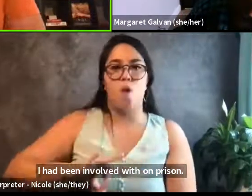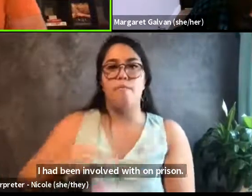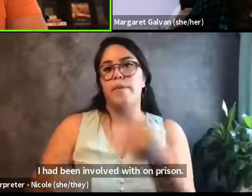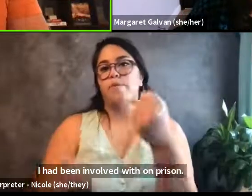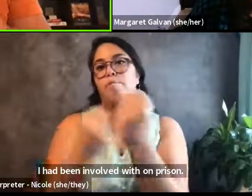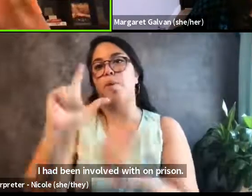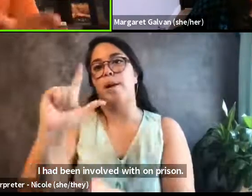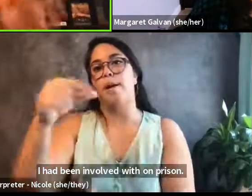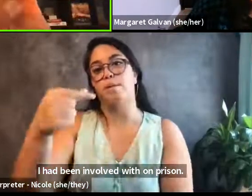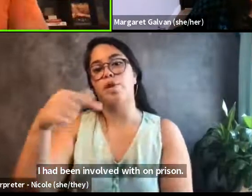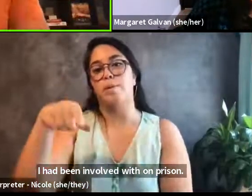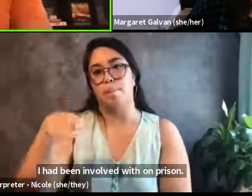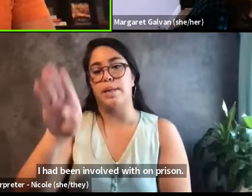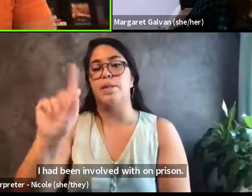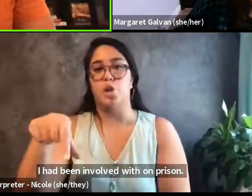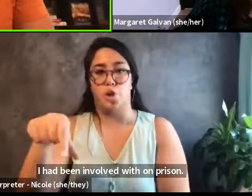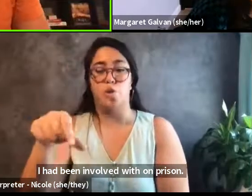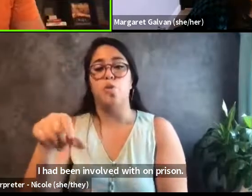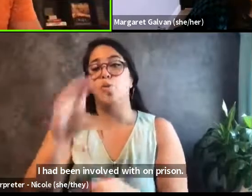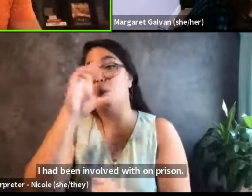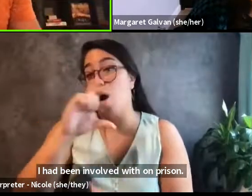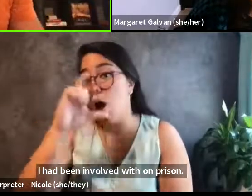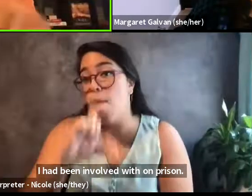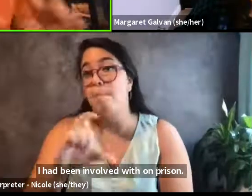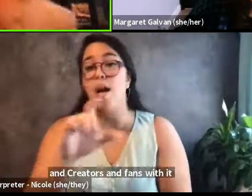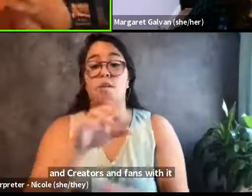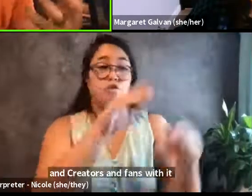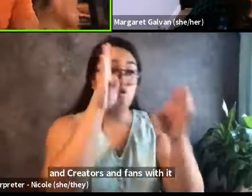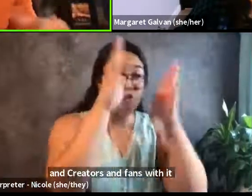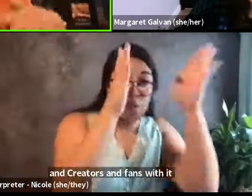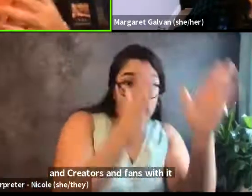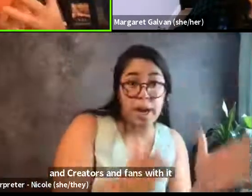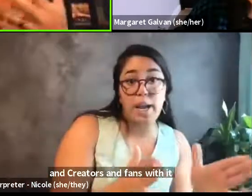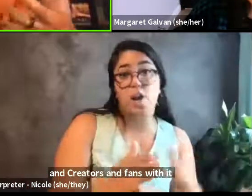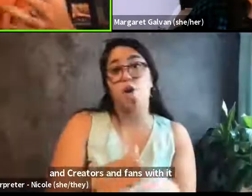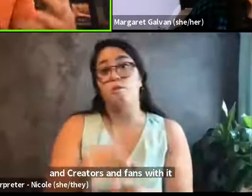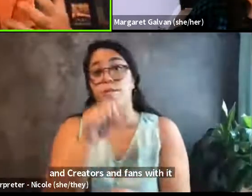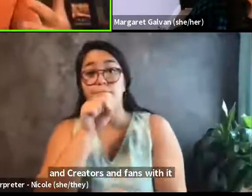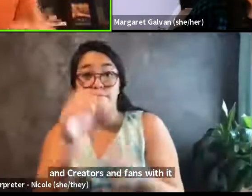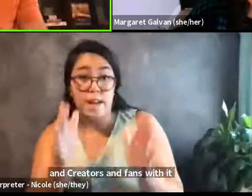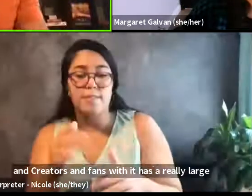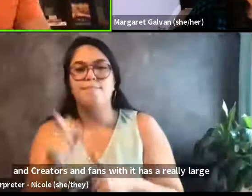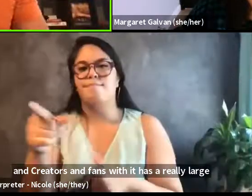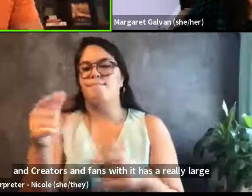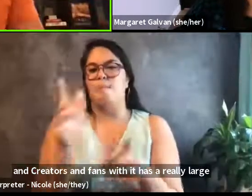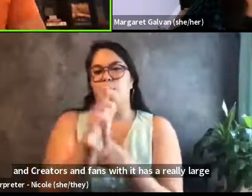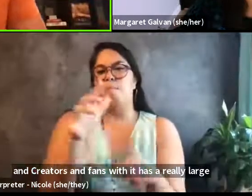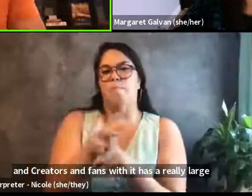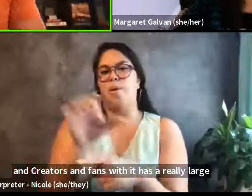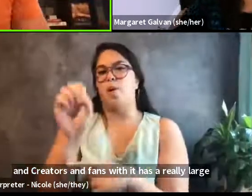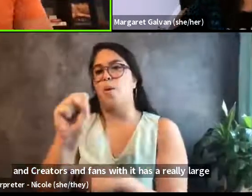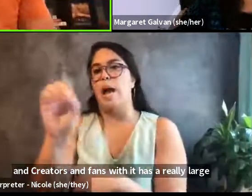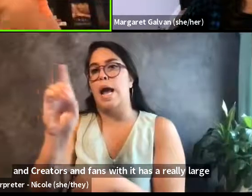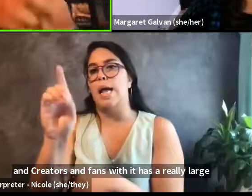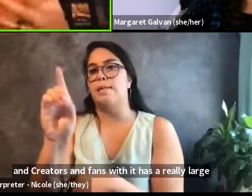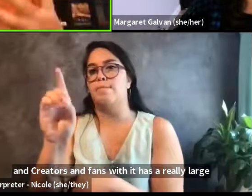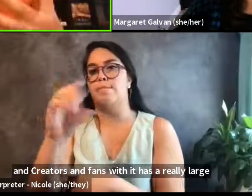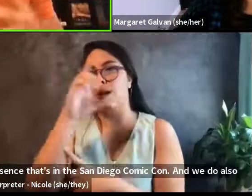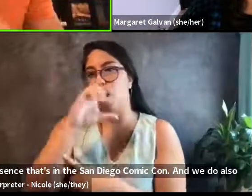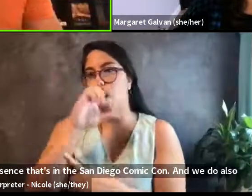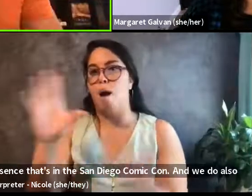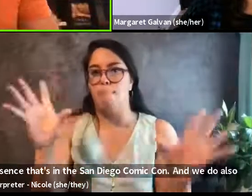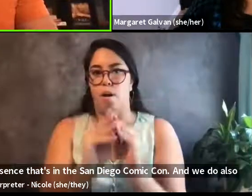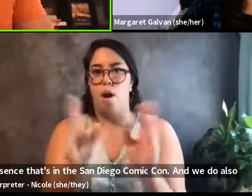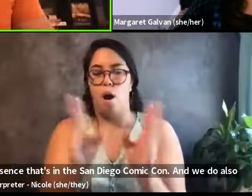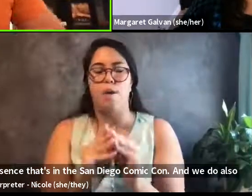comics and creators and fans, uh, with a, it has a really large presence at San Diego, San Diego Comic-Con. And we do also